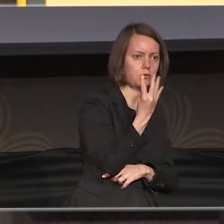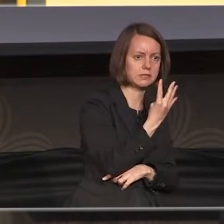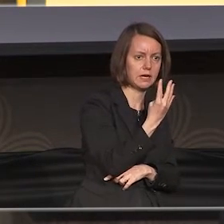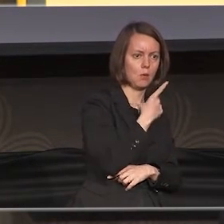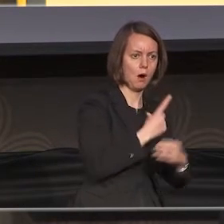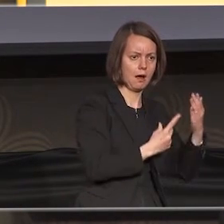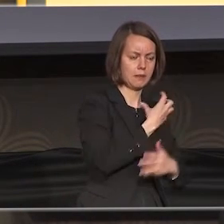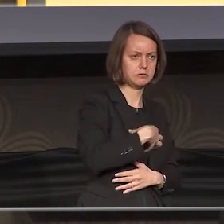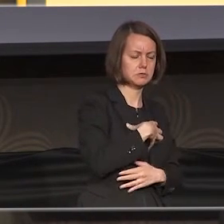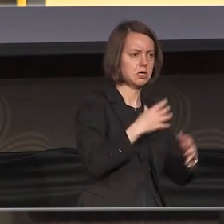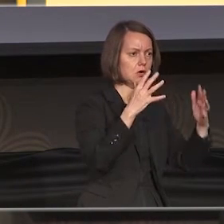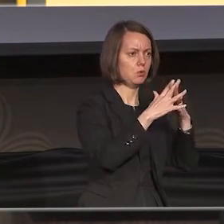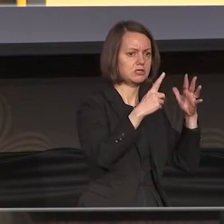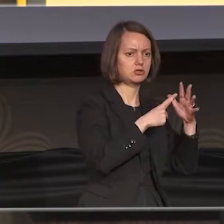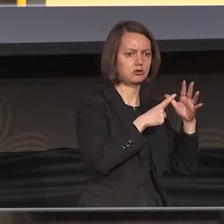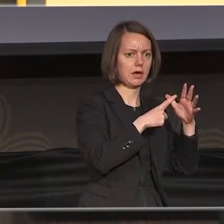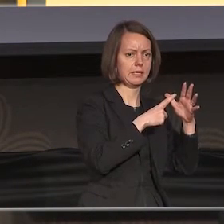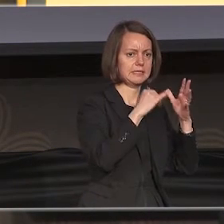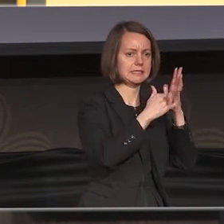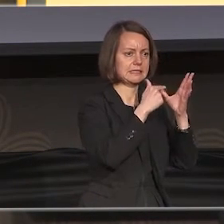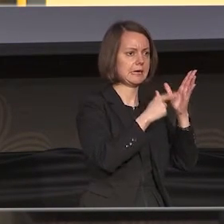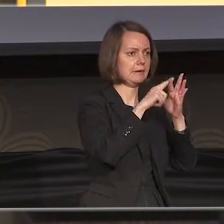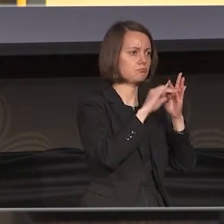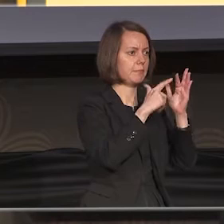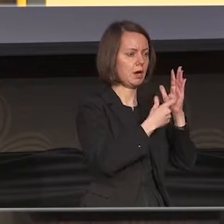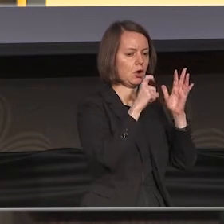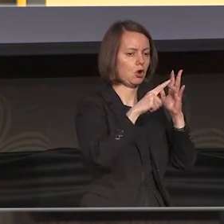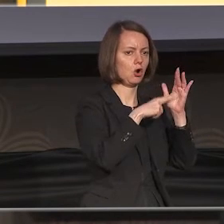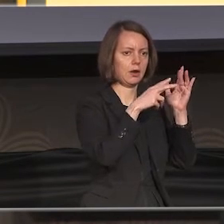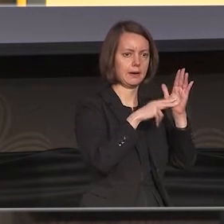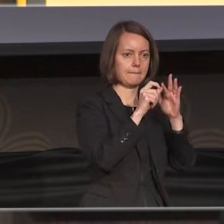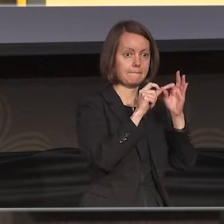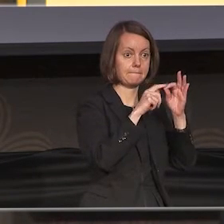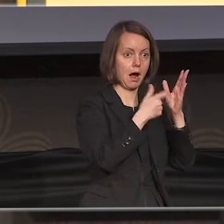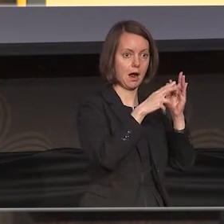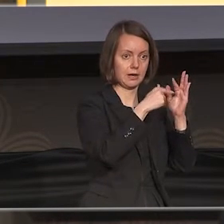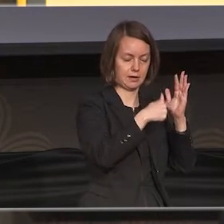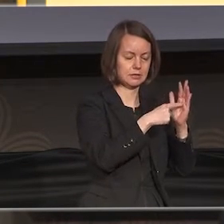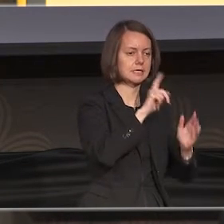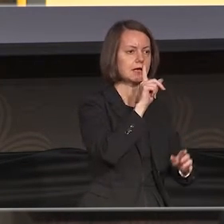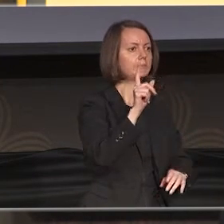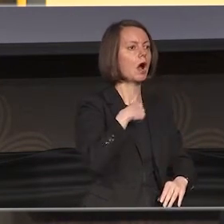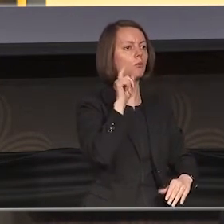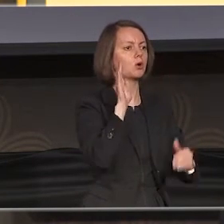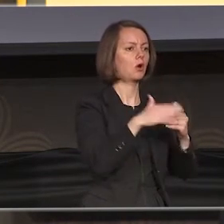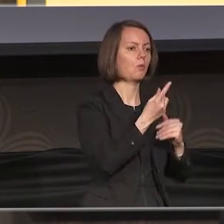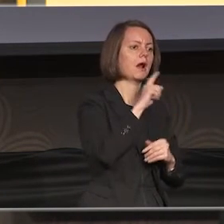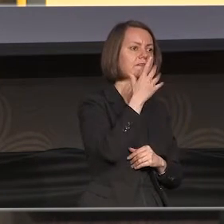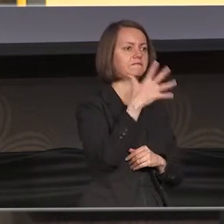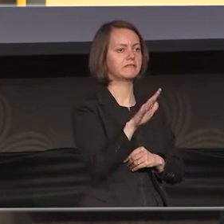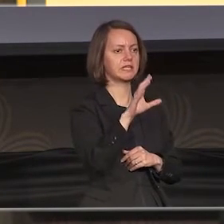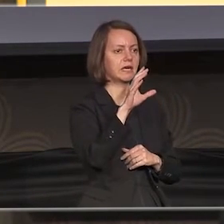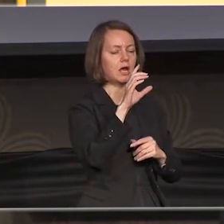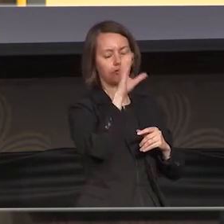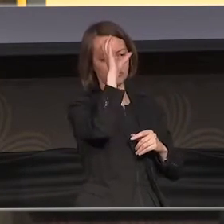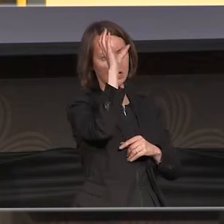the statement from Western Australian State Premier Colin Barnett, who on the 12th of November announced that he would close up to 150 remote